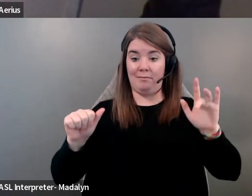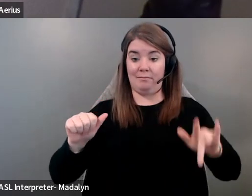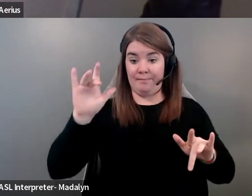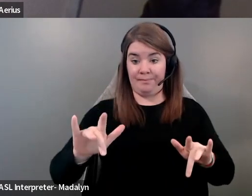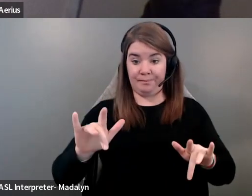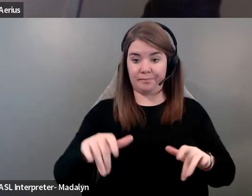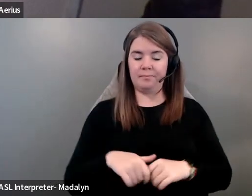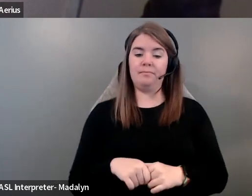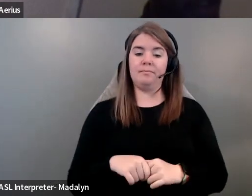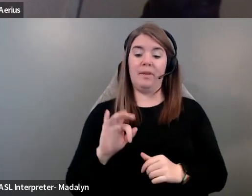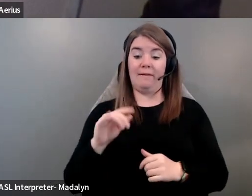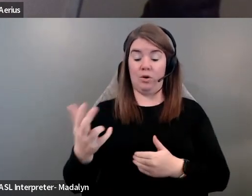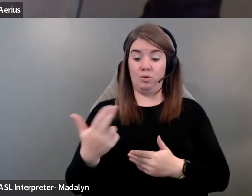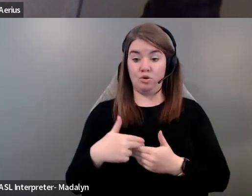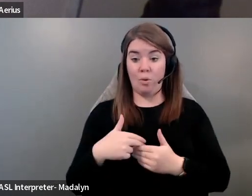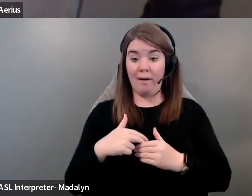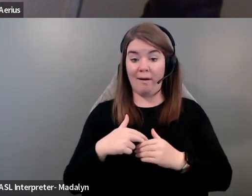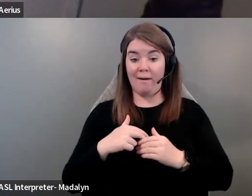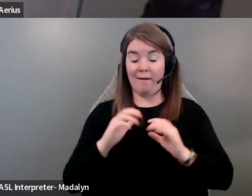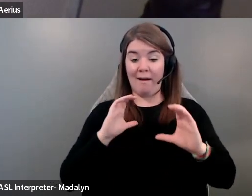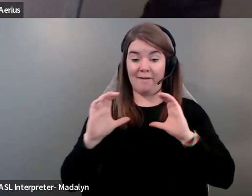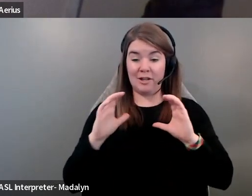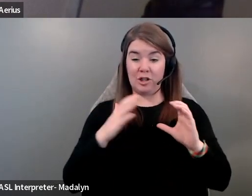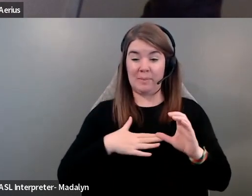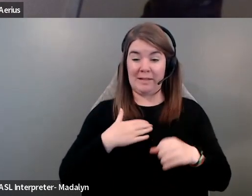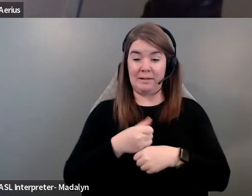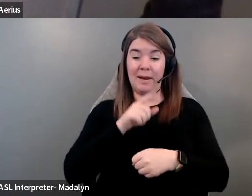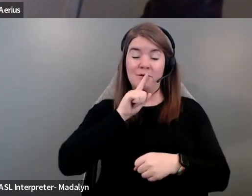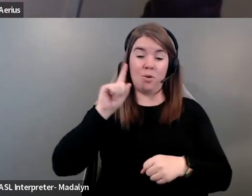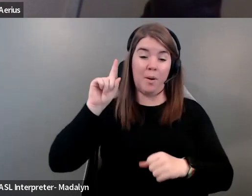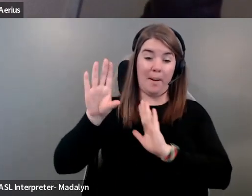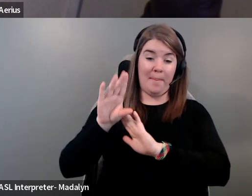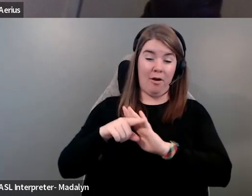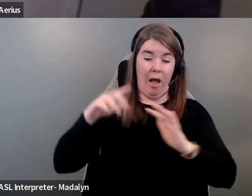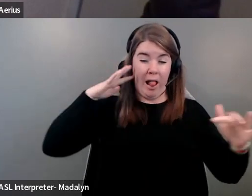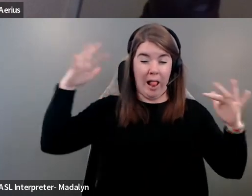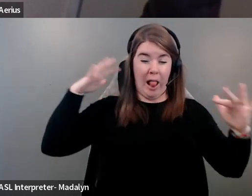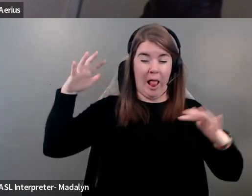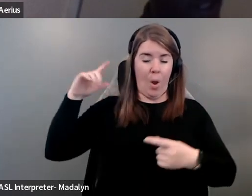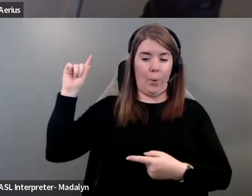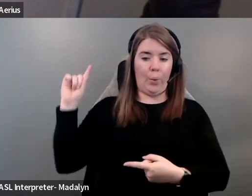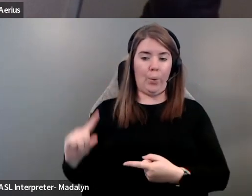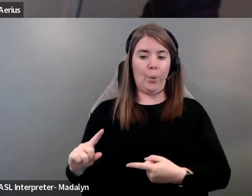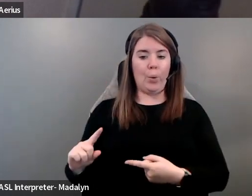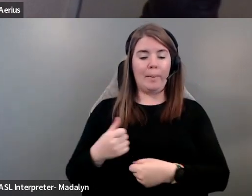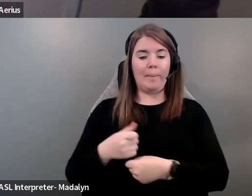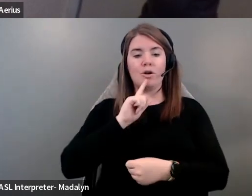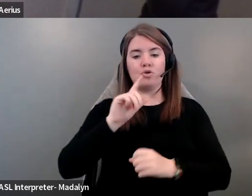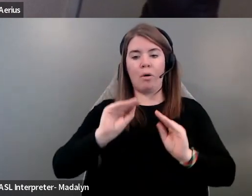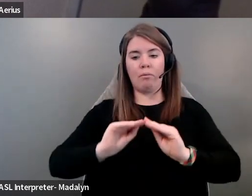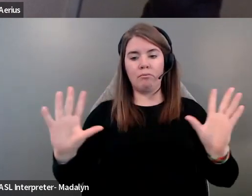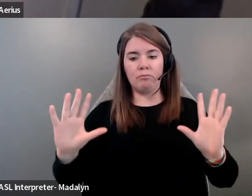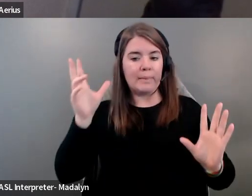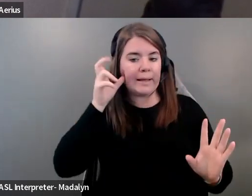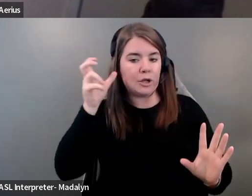the conversation, please keep all background noise down as much as possible to allow us to hear you